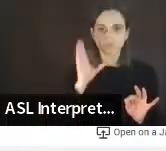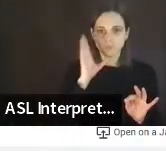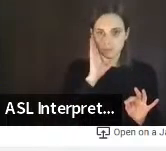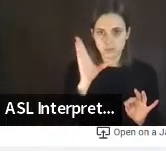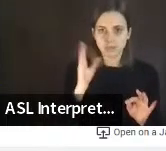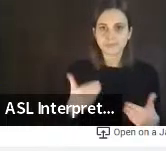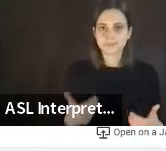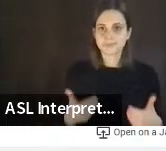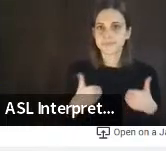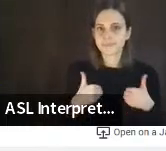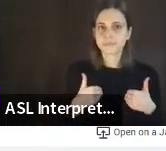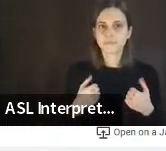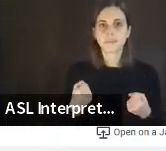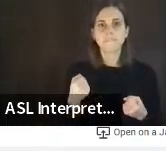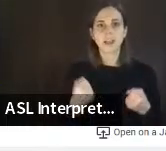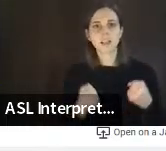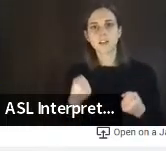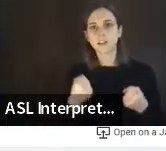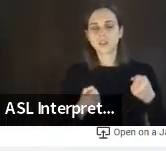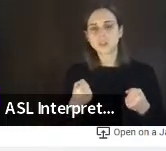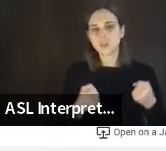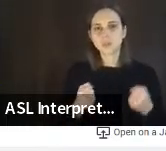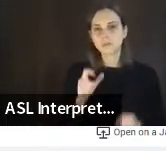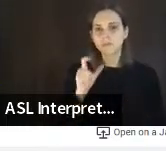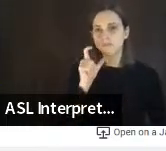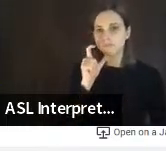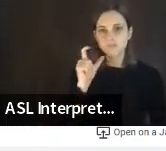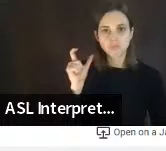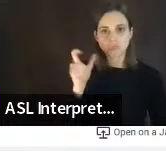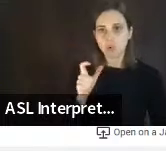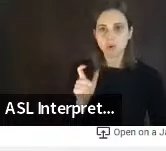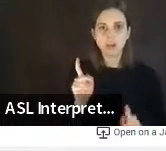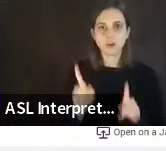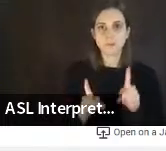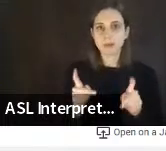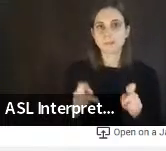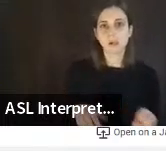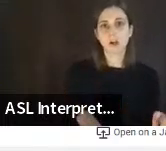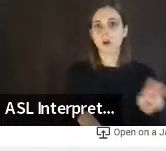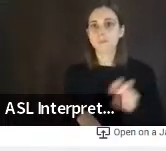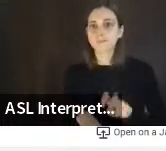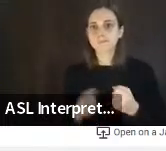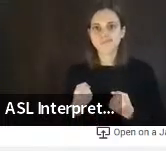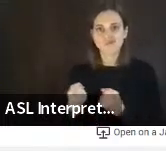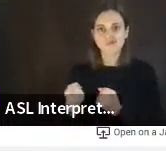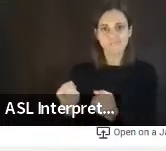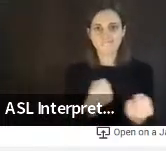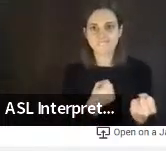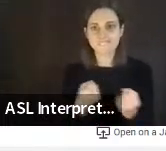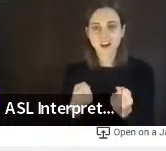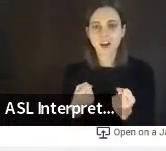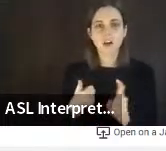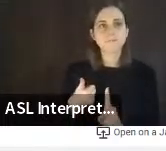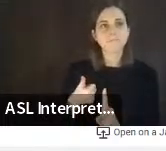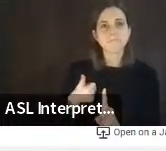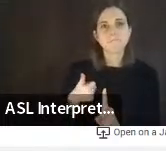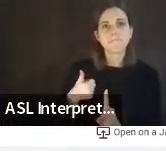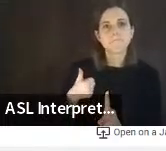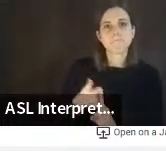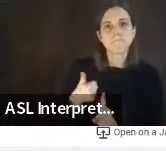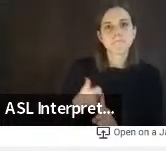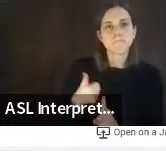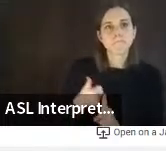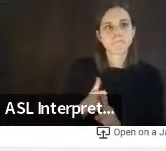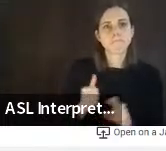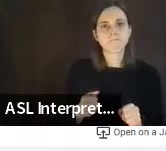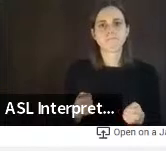vehicles that do not need the driver, and they're kind of like pick, drive and drop.